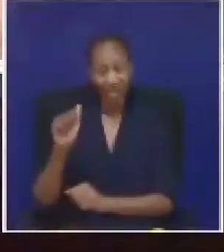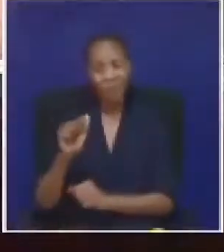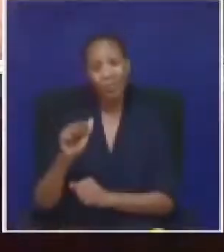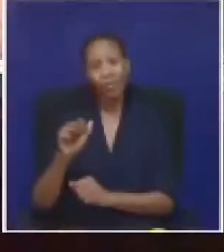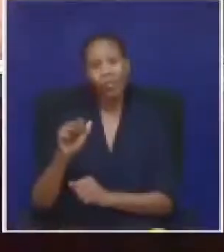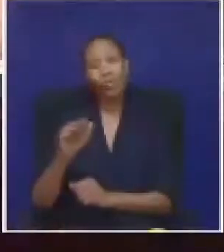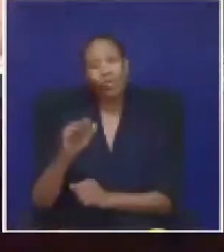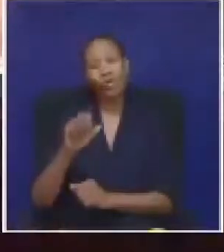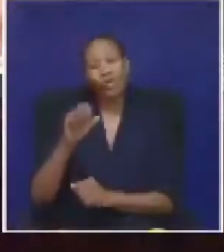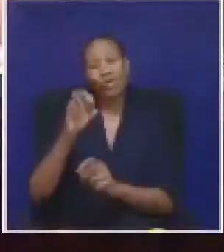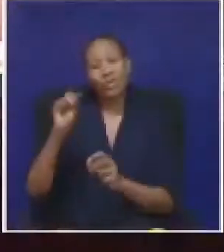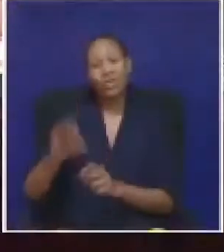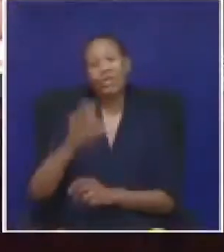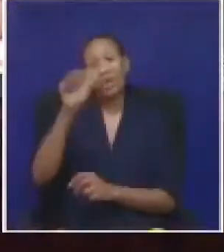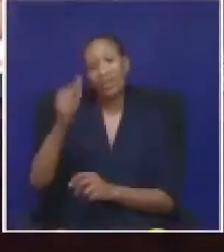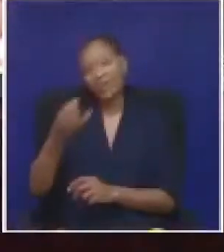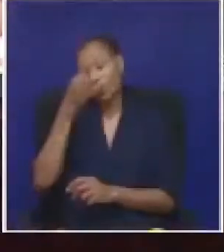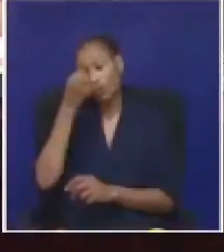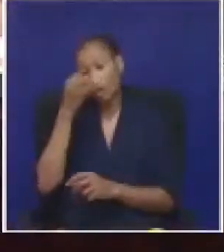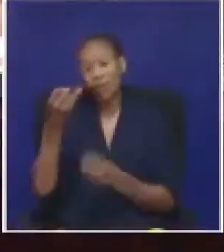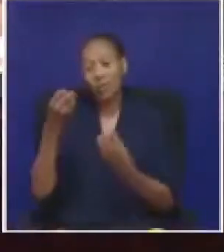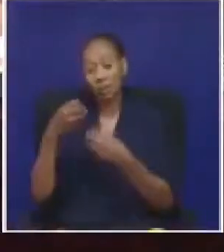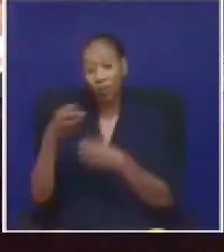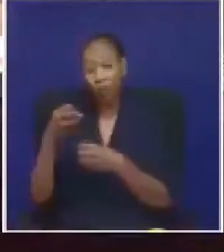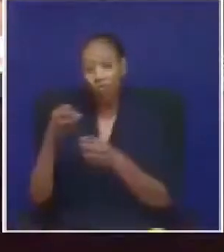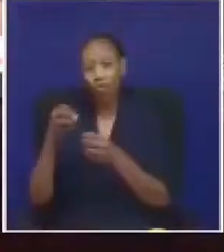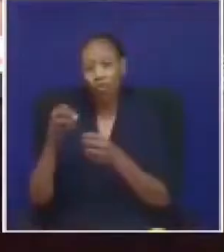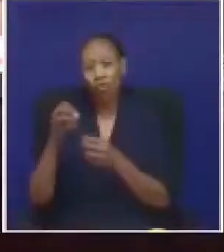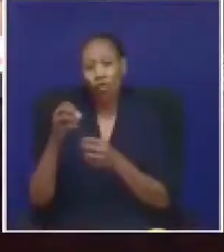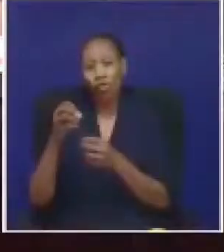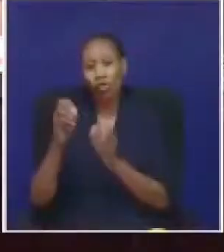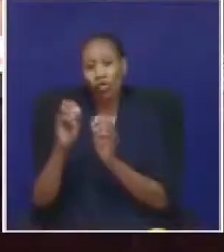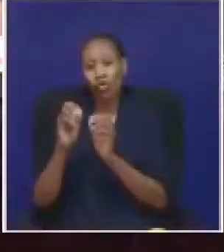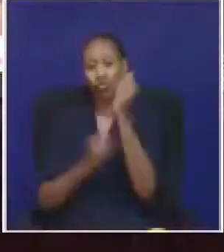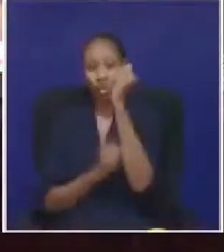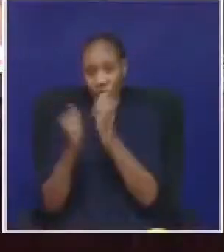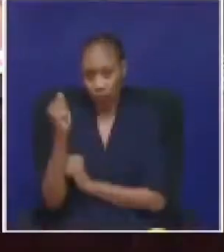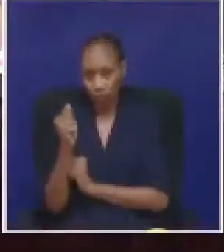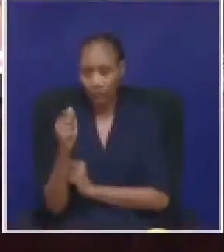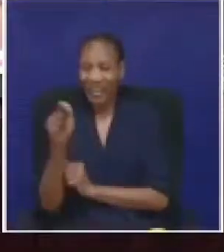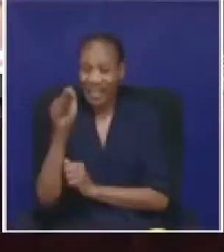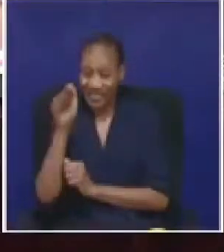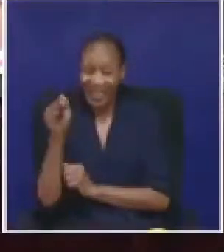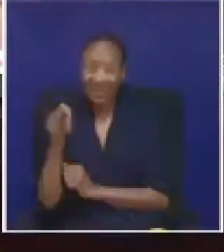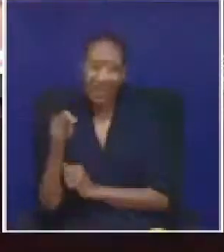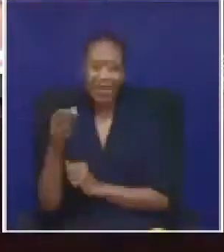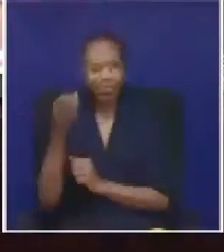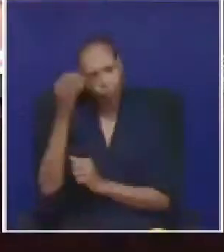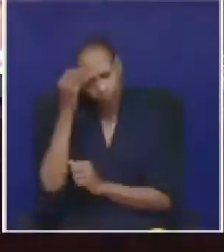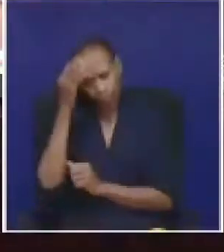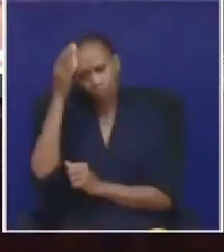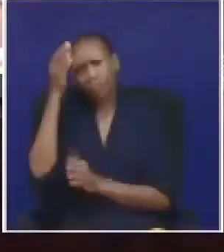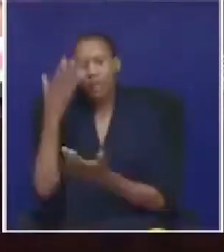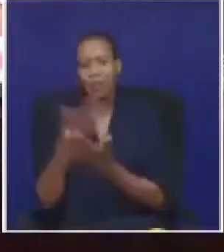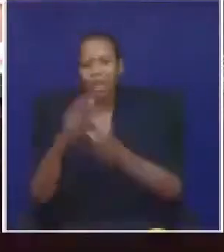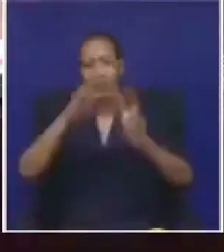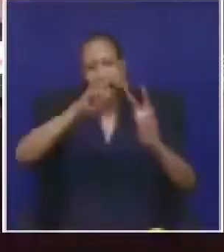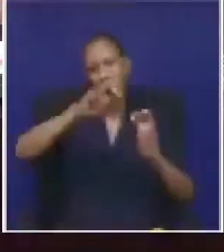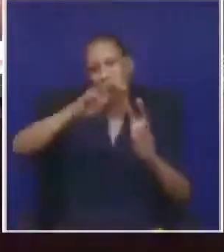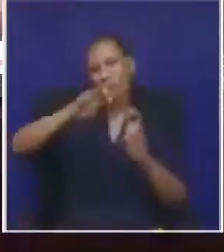African Narcotics Enforcement Bureau serving as a specialist section for